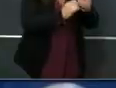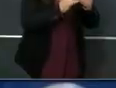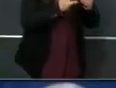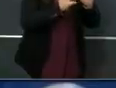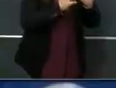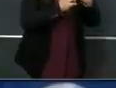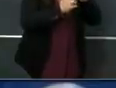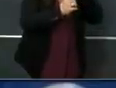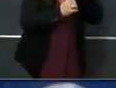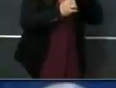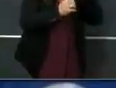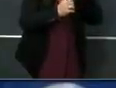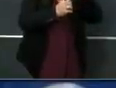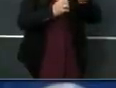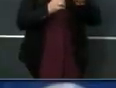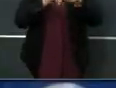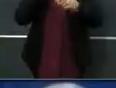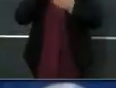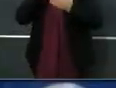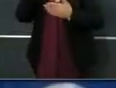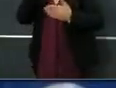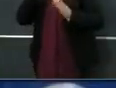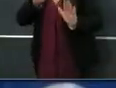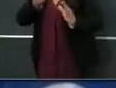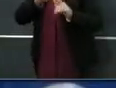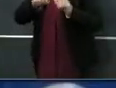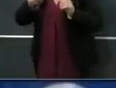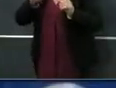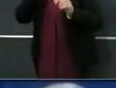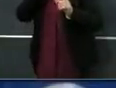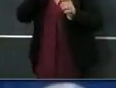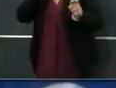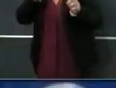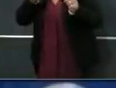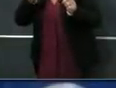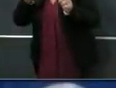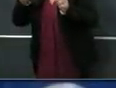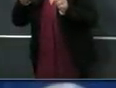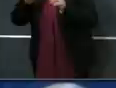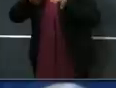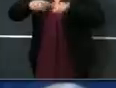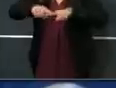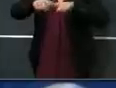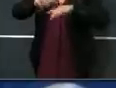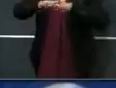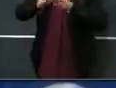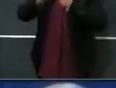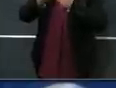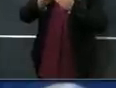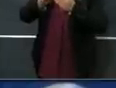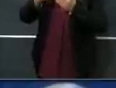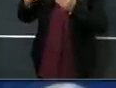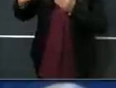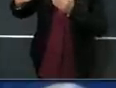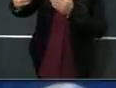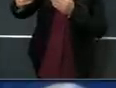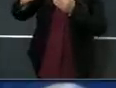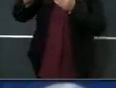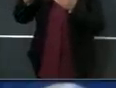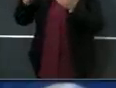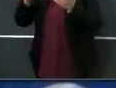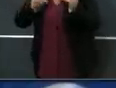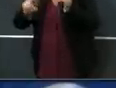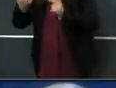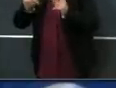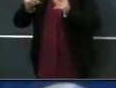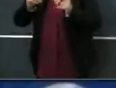out alone that reason. And also, it bears consideration that the numbers, again, are in aggregate and don't